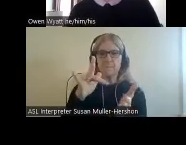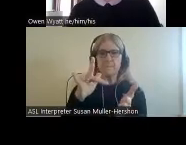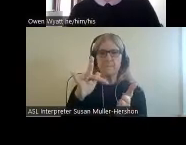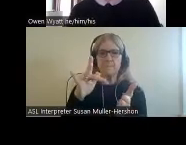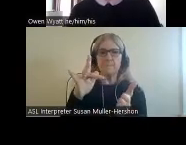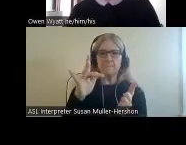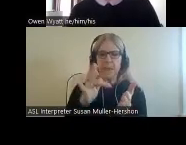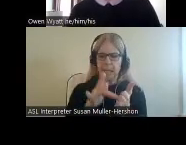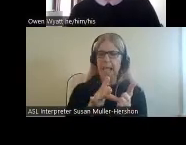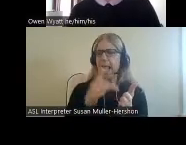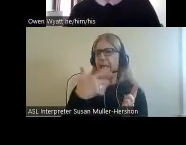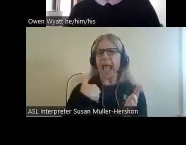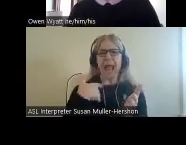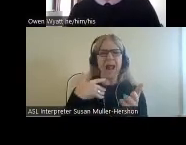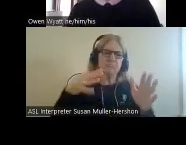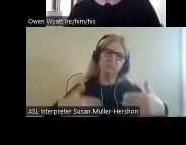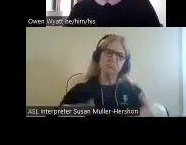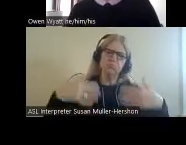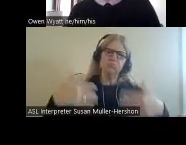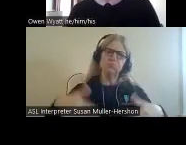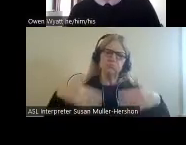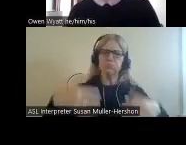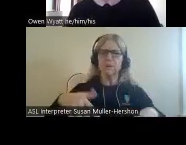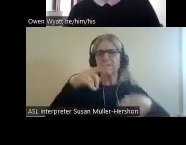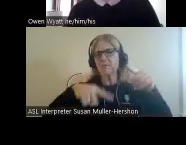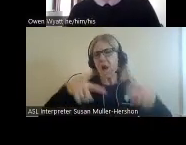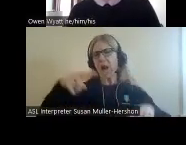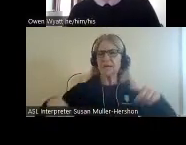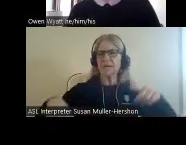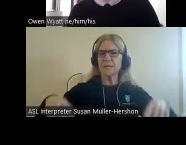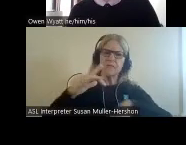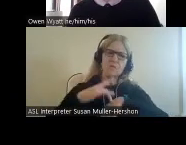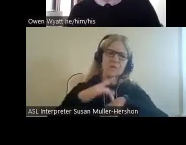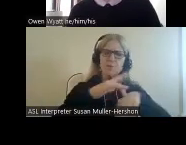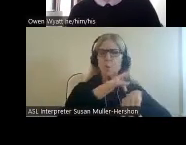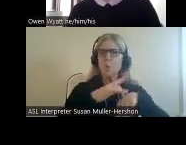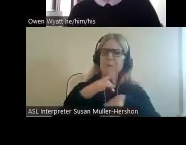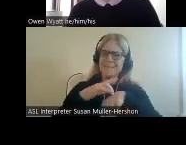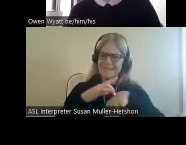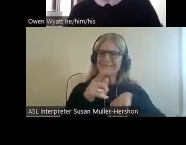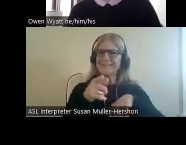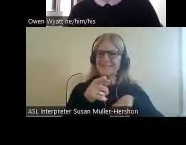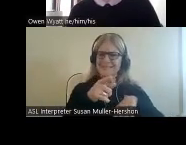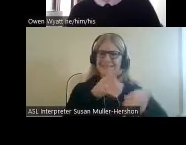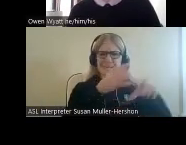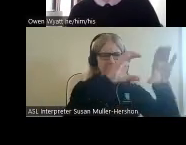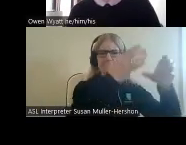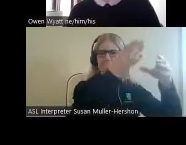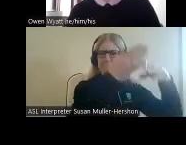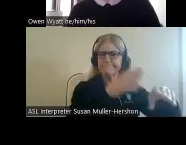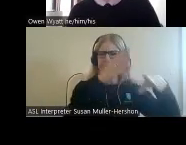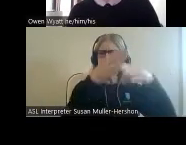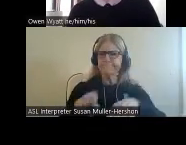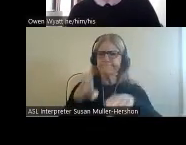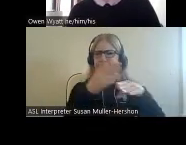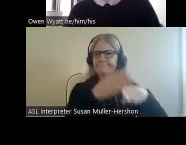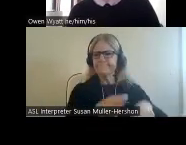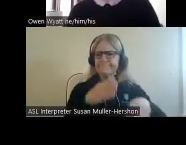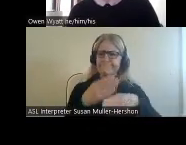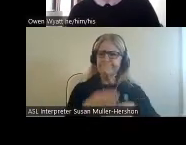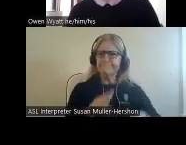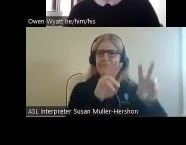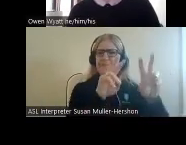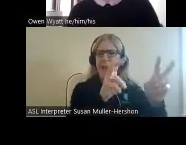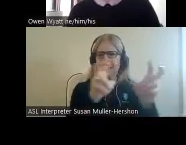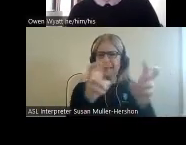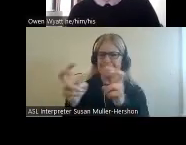robust variety of resources, and they're organized into these topic buckets here.